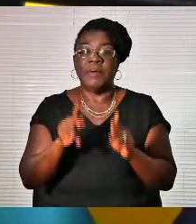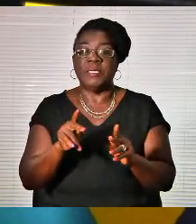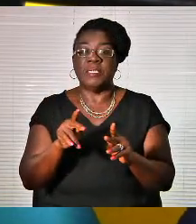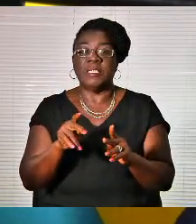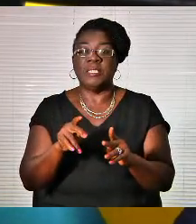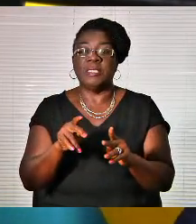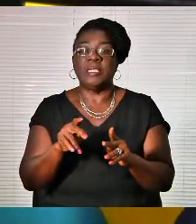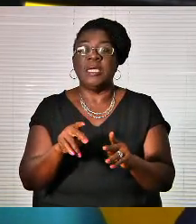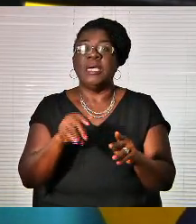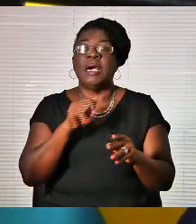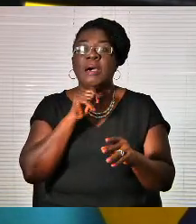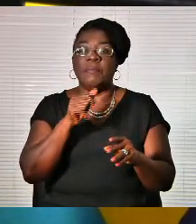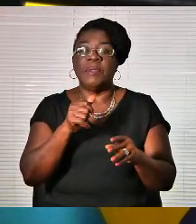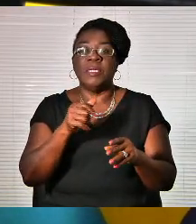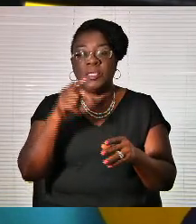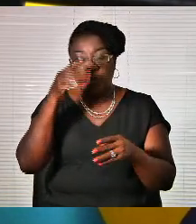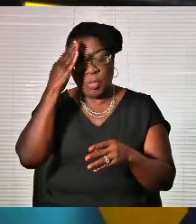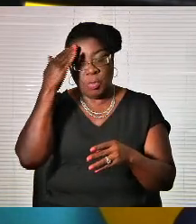locations are pending.